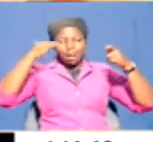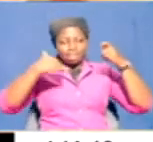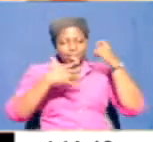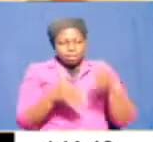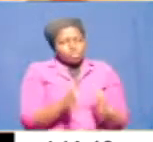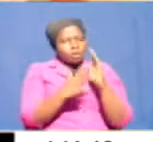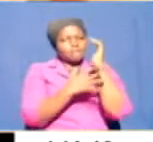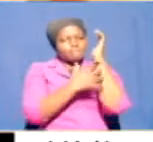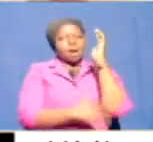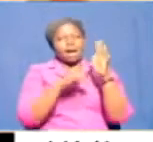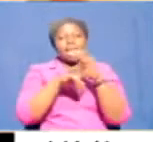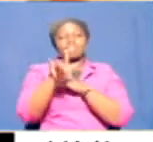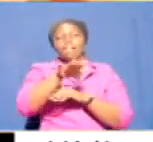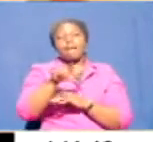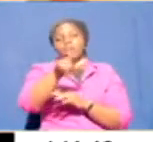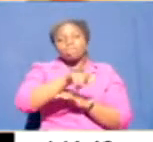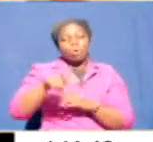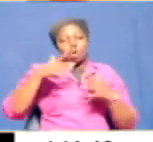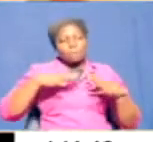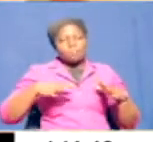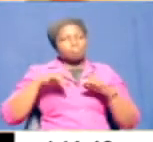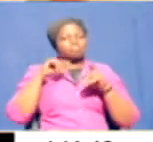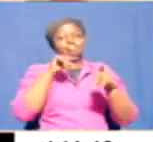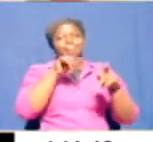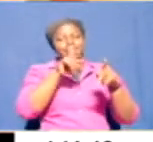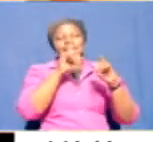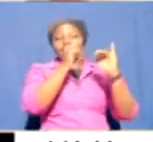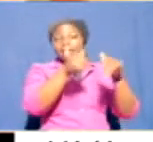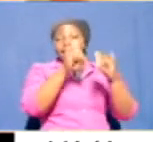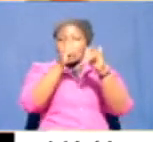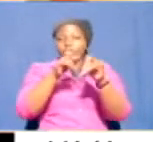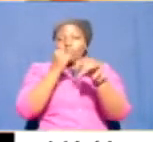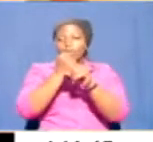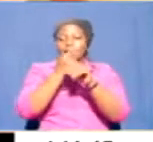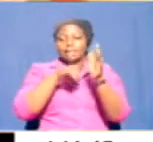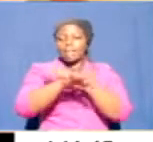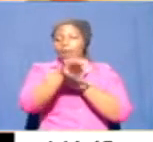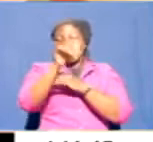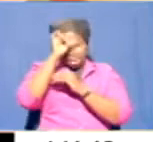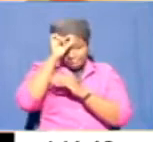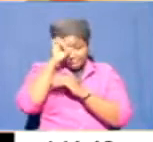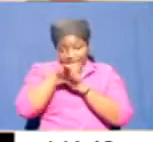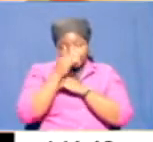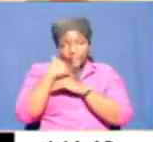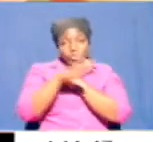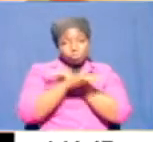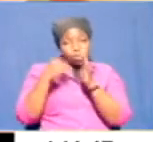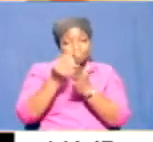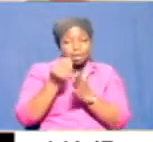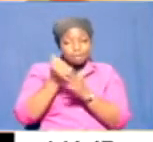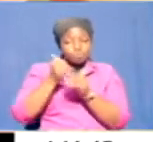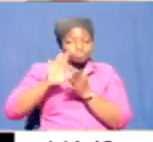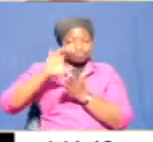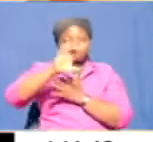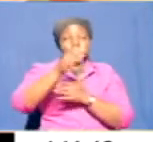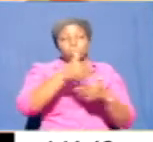The locals are accusing some individuals in the county governments of embezzling funds which were allocated to the construction of the